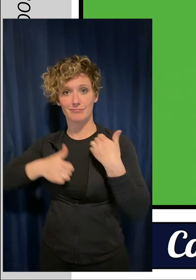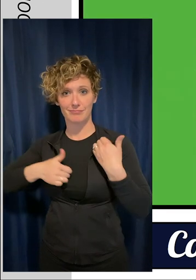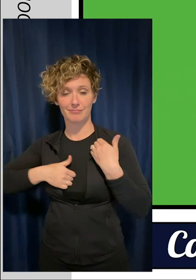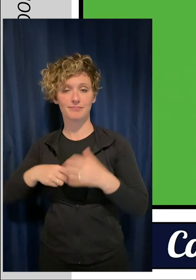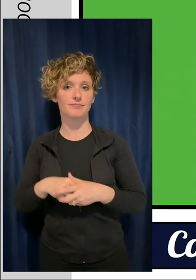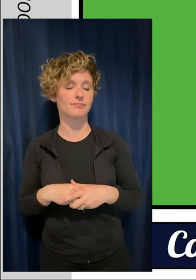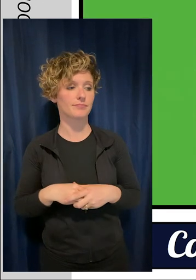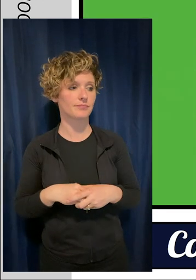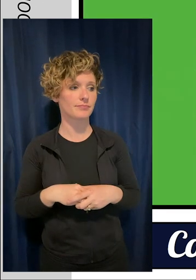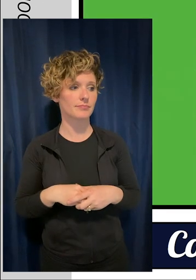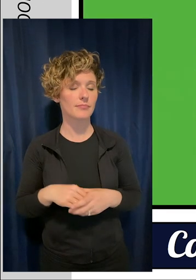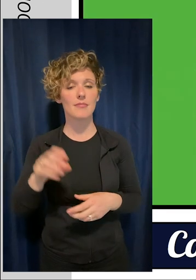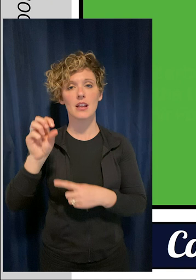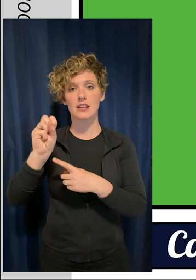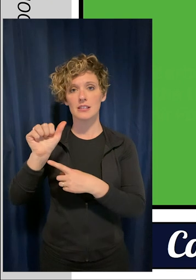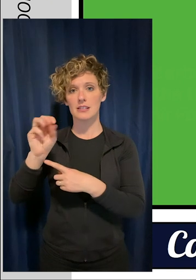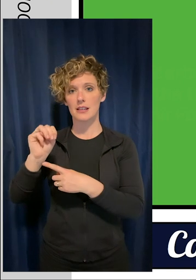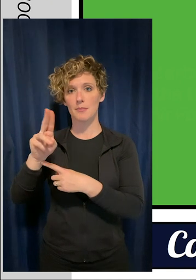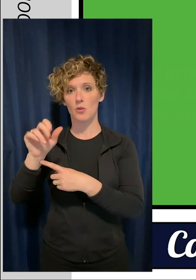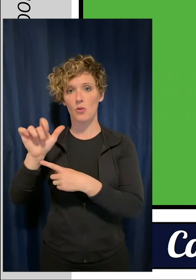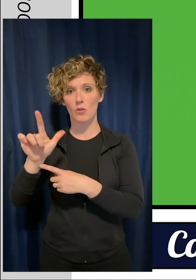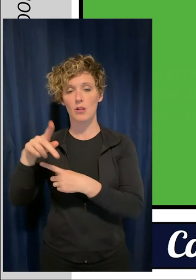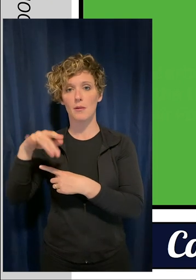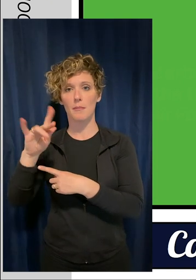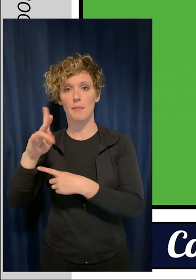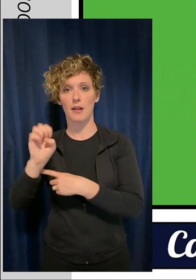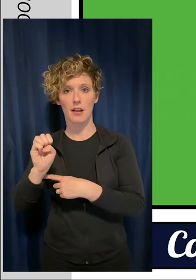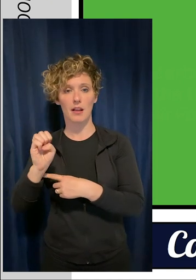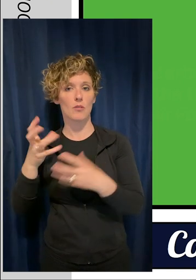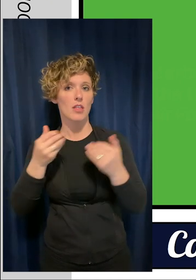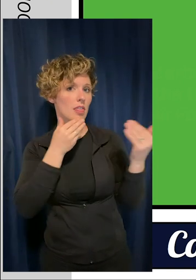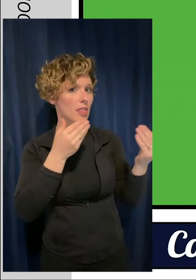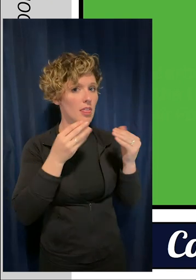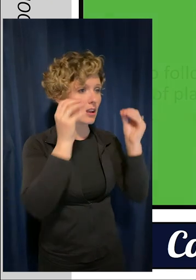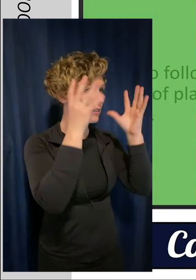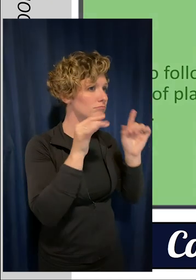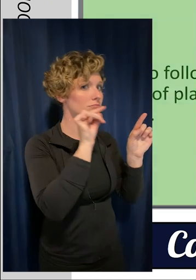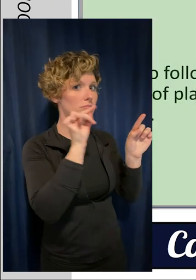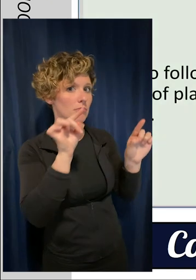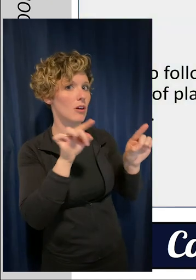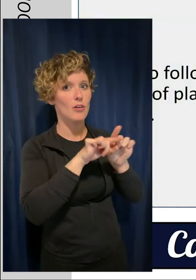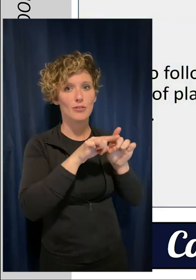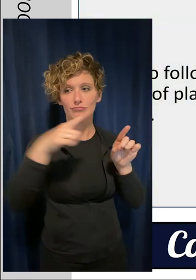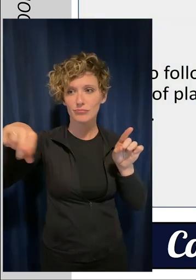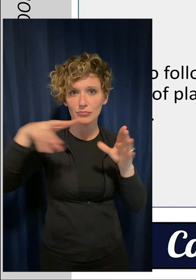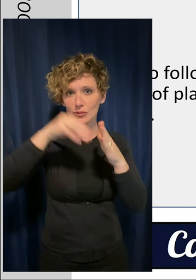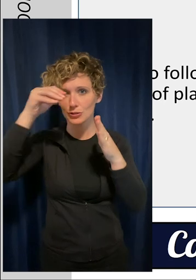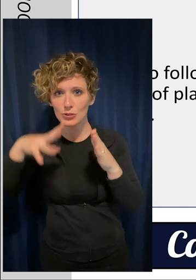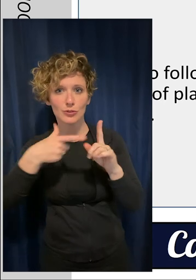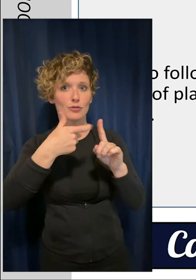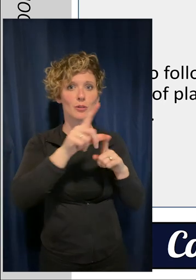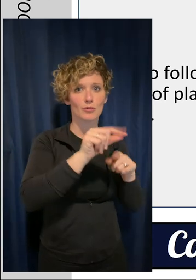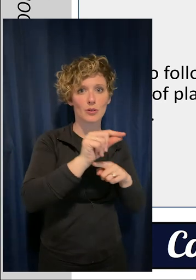Samuel Pike would like to thank his parents, Mrs. Scott, and all the friends in the class of 2020. In the future,